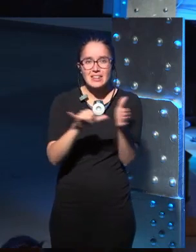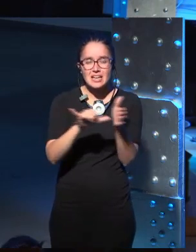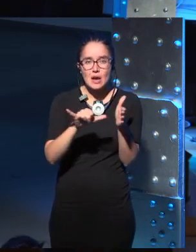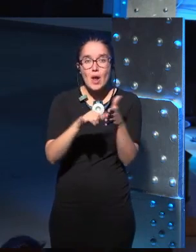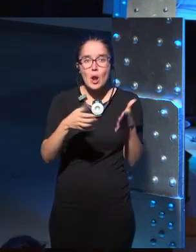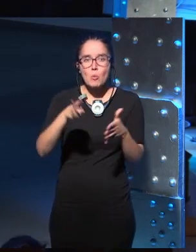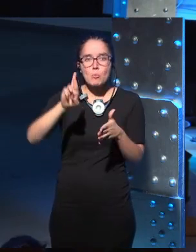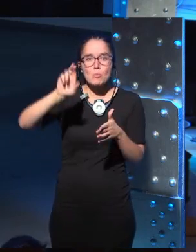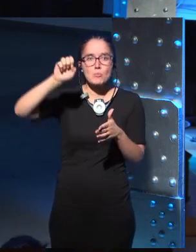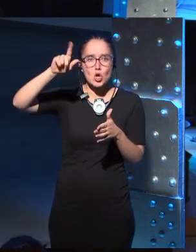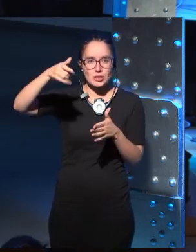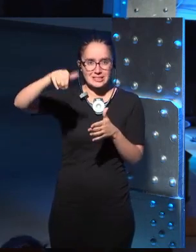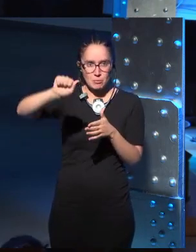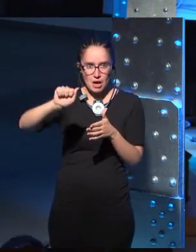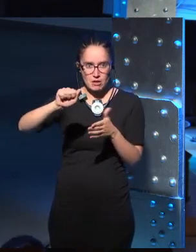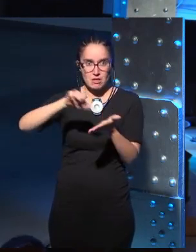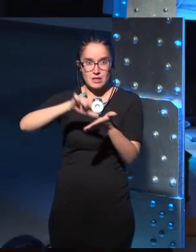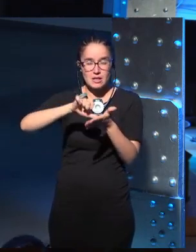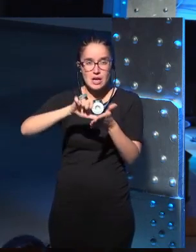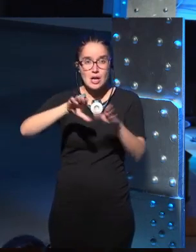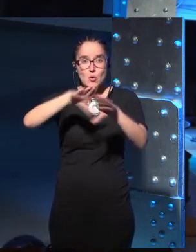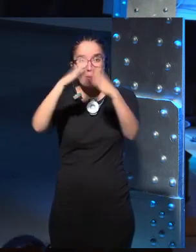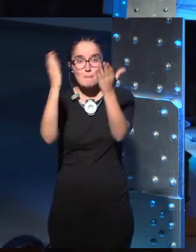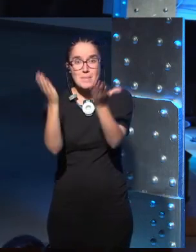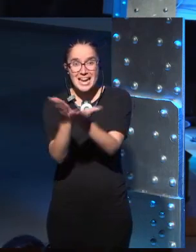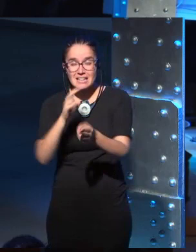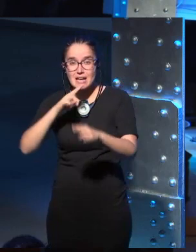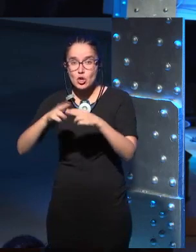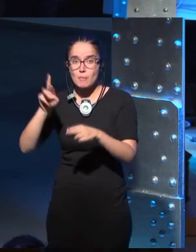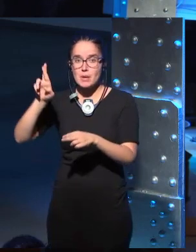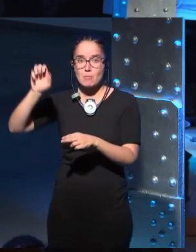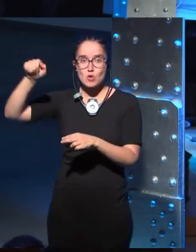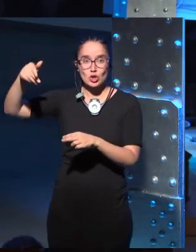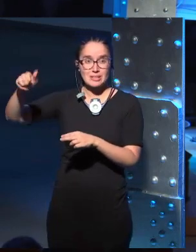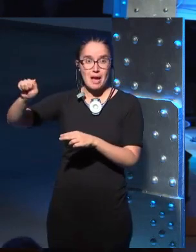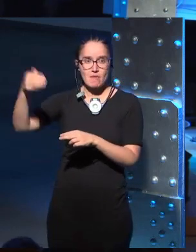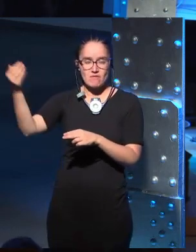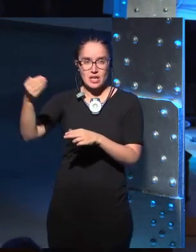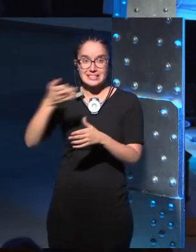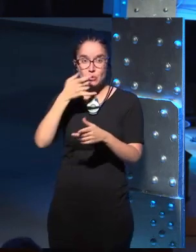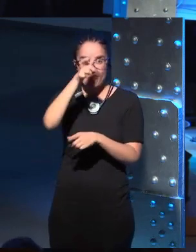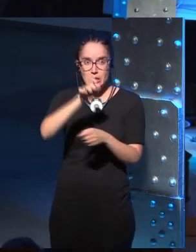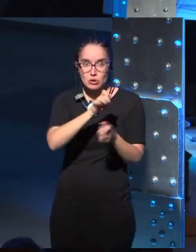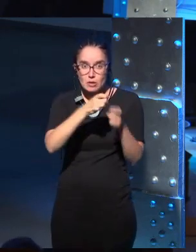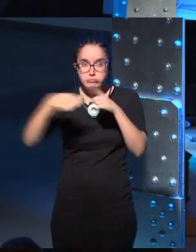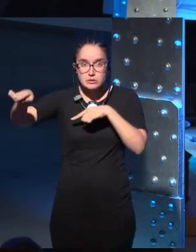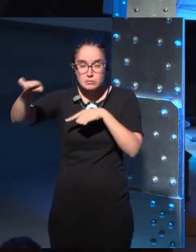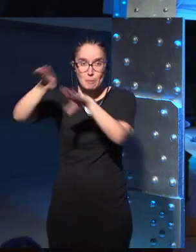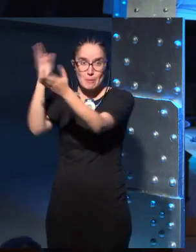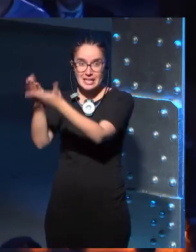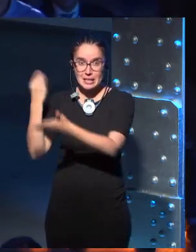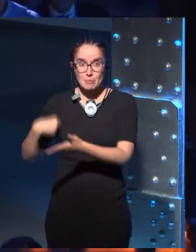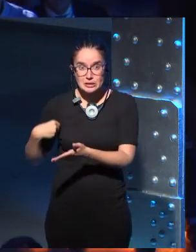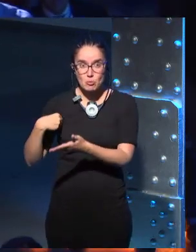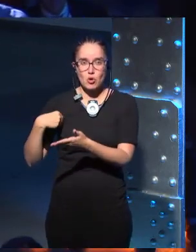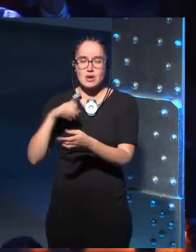a planet around it called Proxima b. Well, if I send any of you out there and give you a call, I'd have